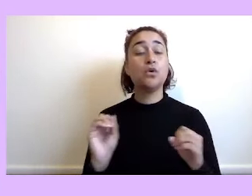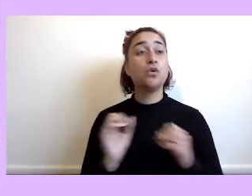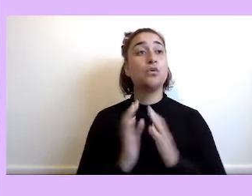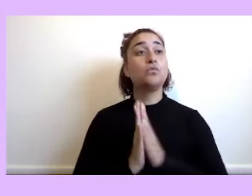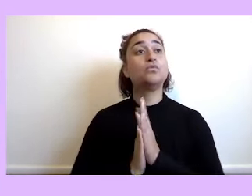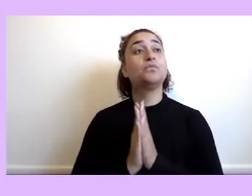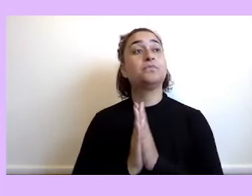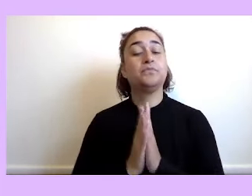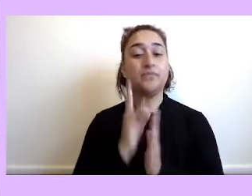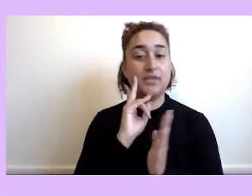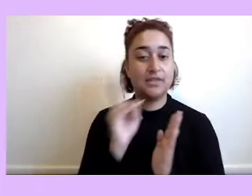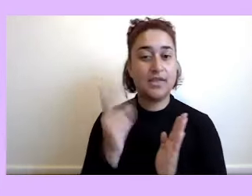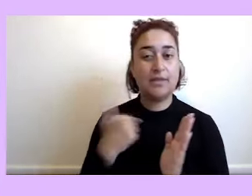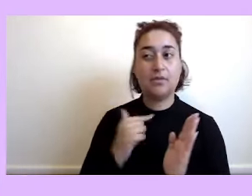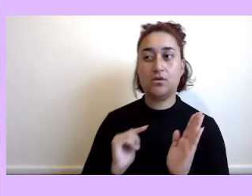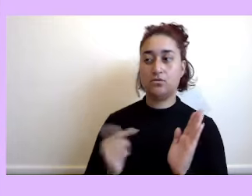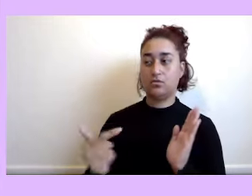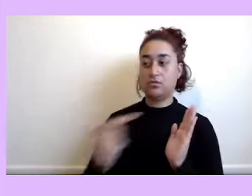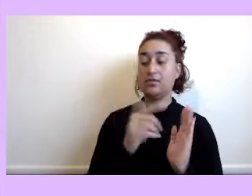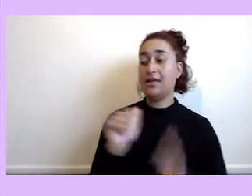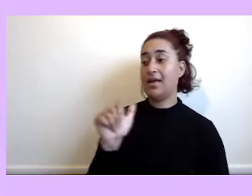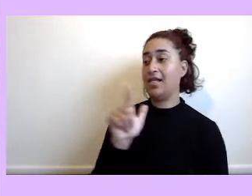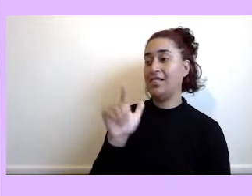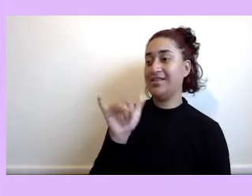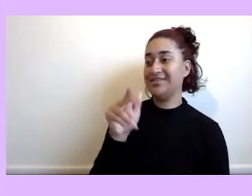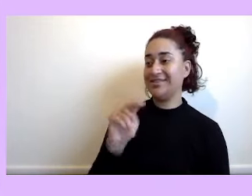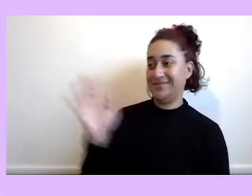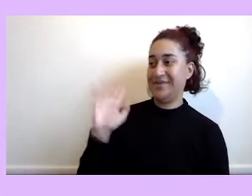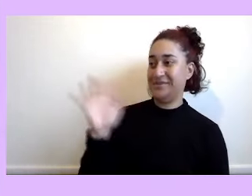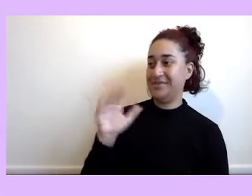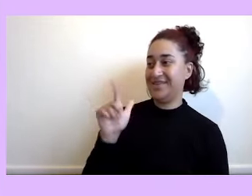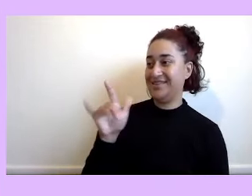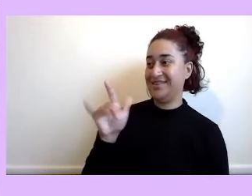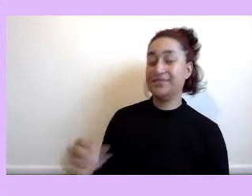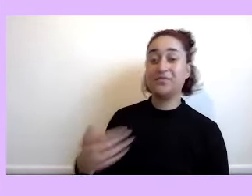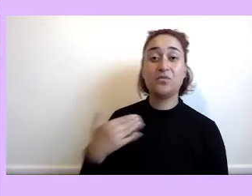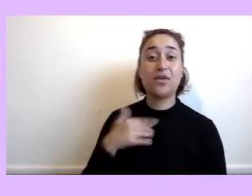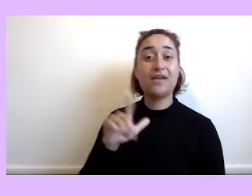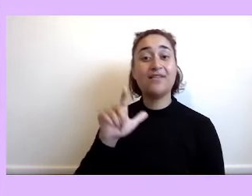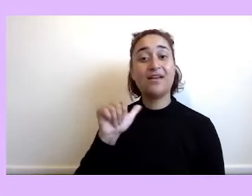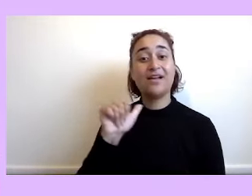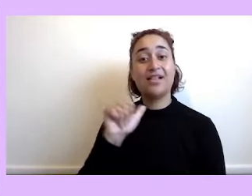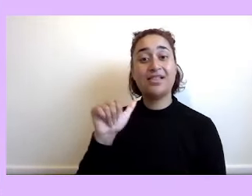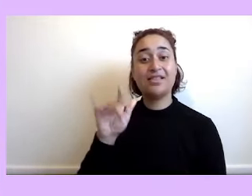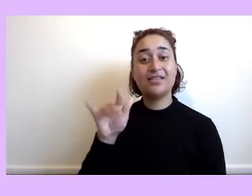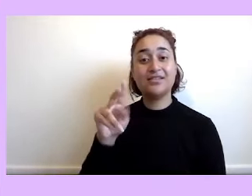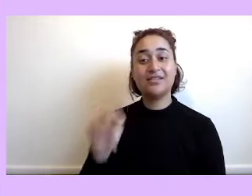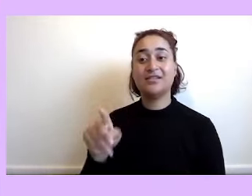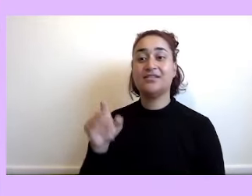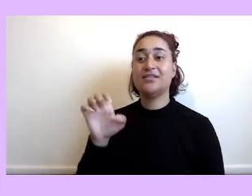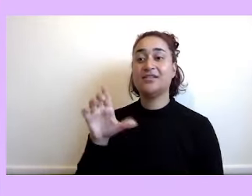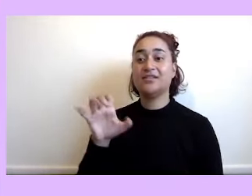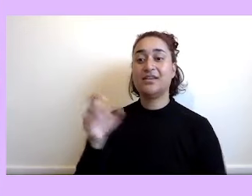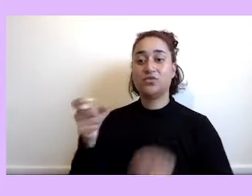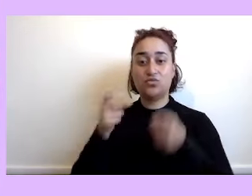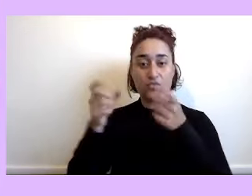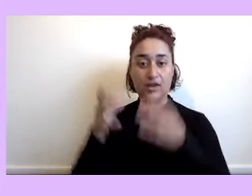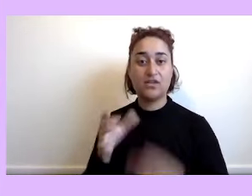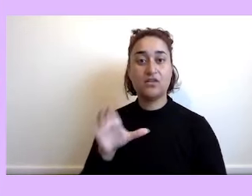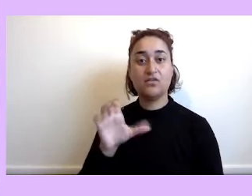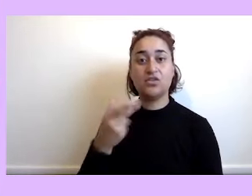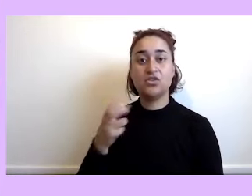Let's see, I've got to go in an order. Okay, Allison. Hi, Allison. We have Allison Yuming Chu, who's the executive director of Chung